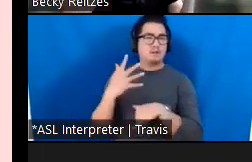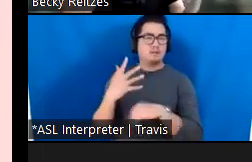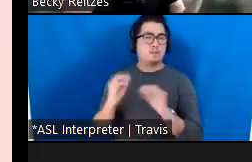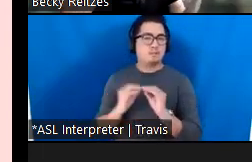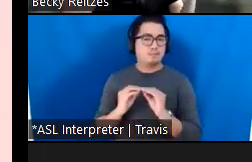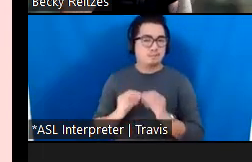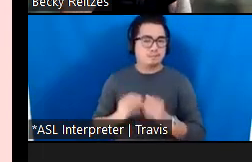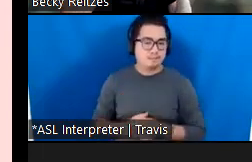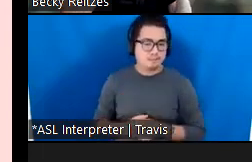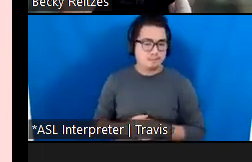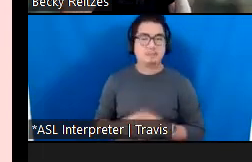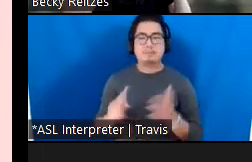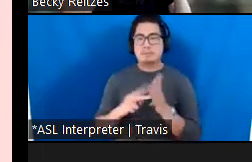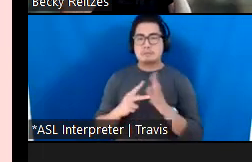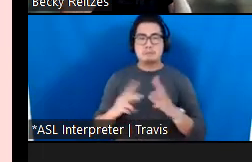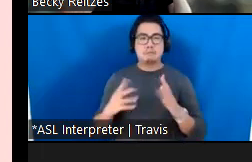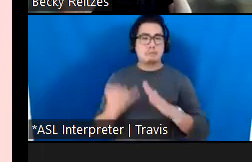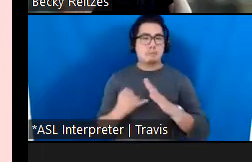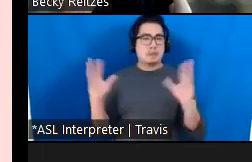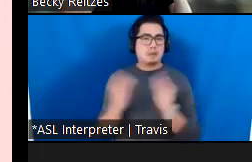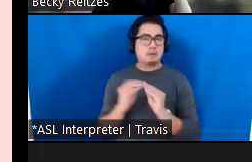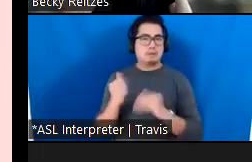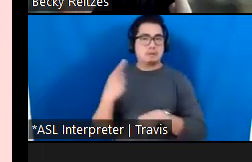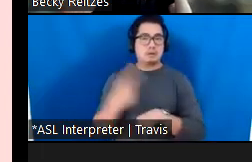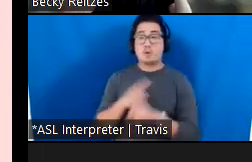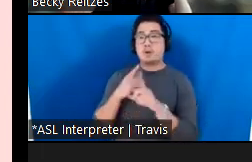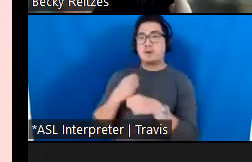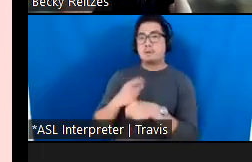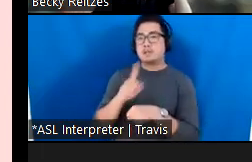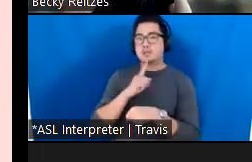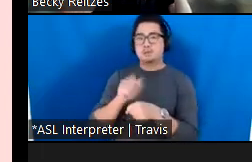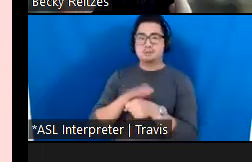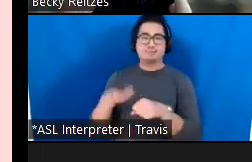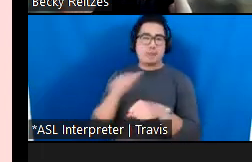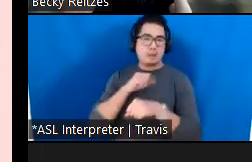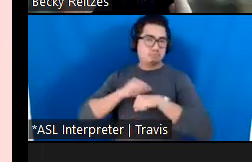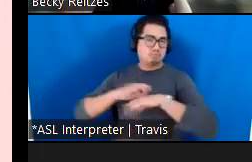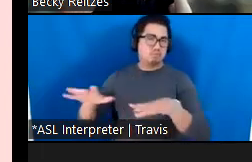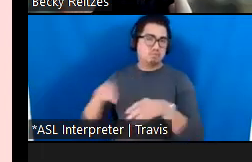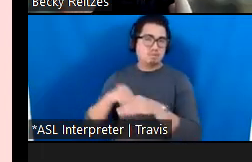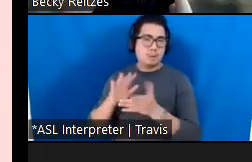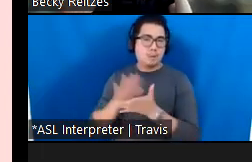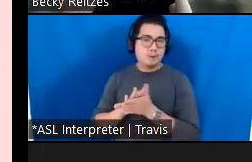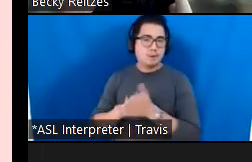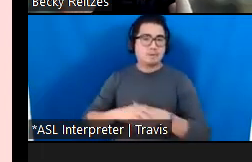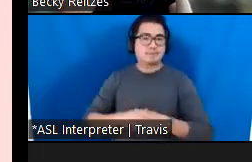or not causing an outbreak in our schools. So masking is not required at schools,